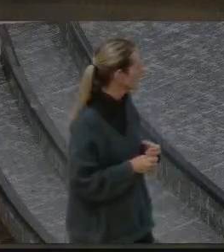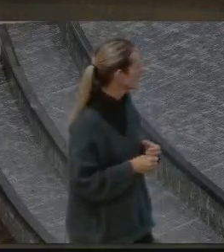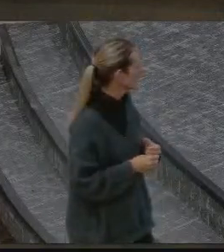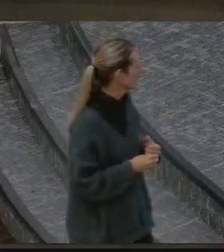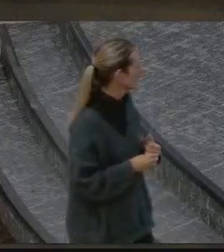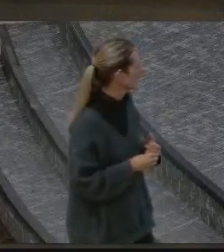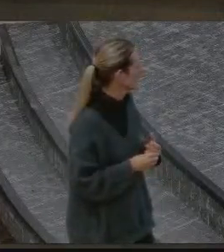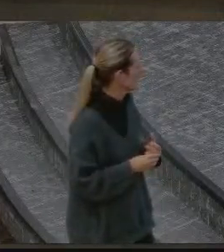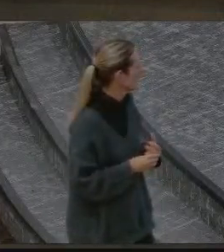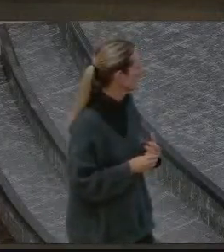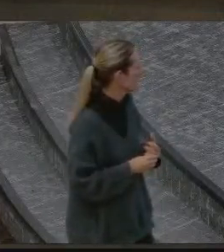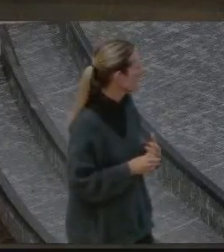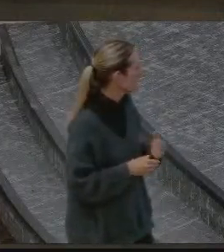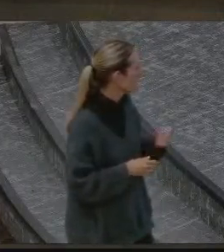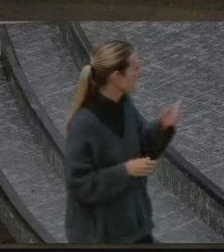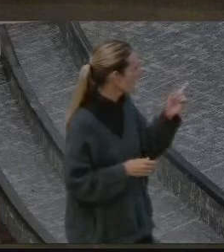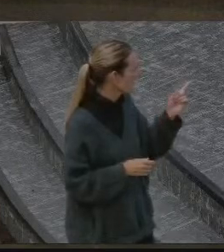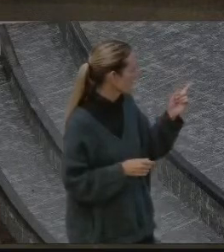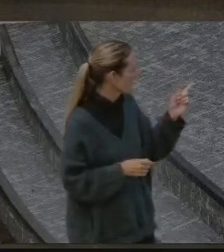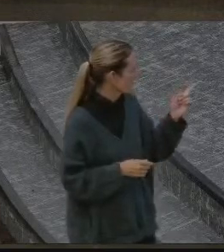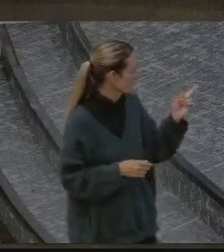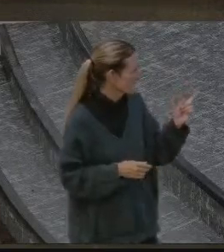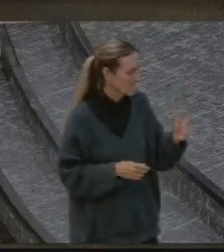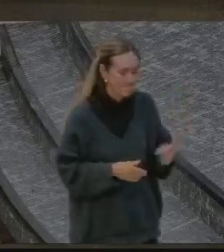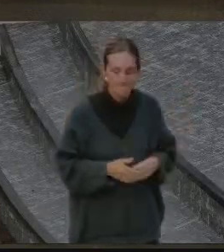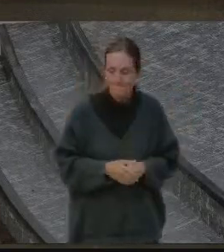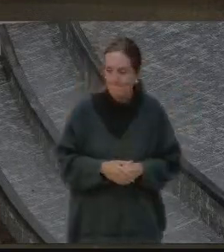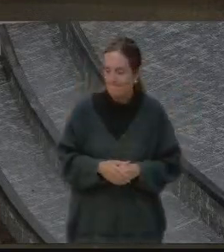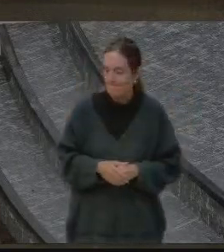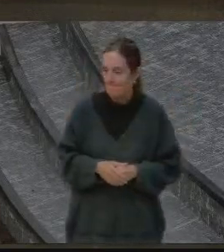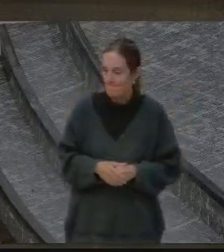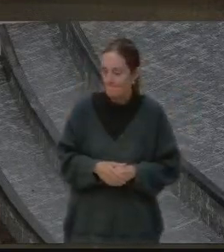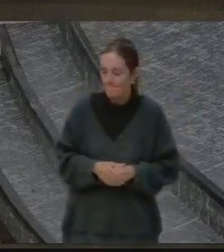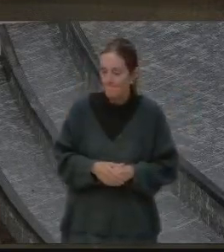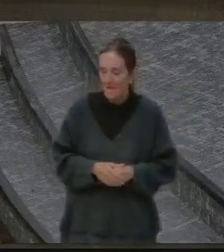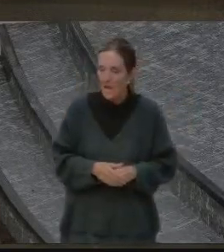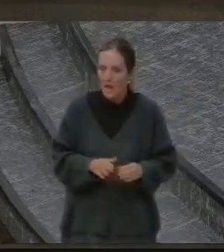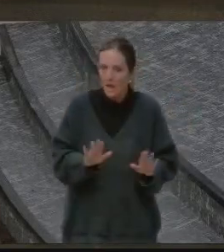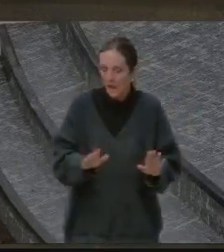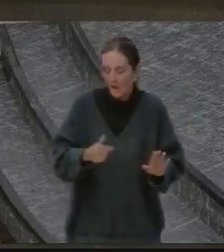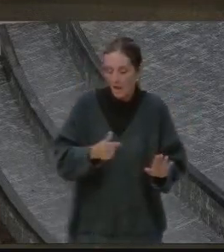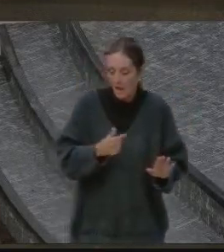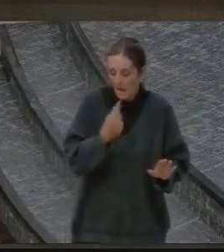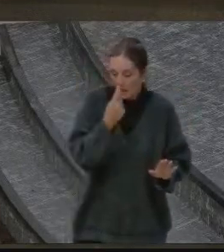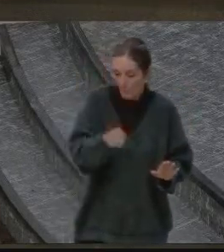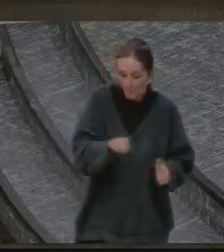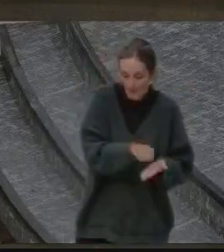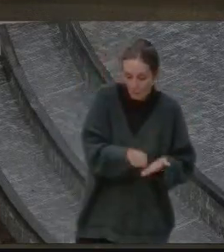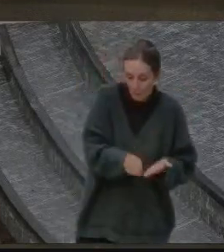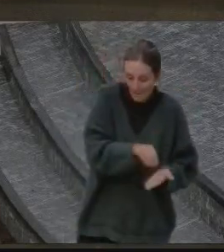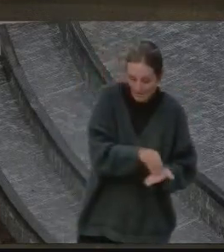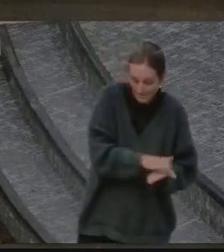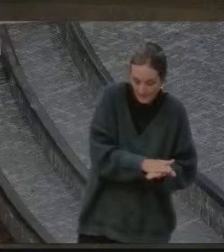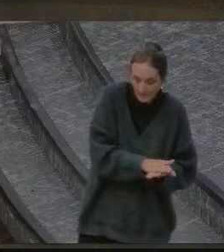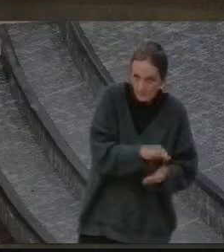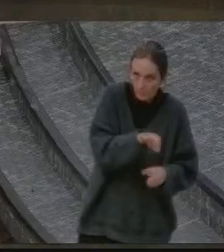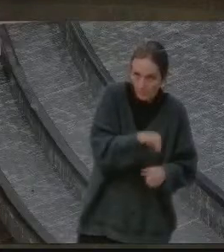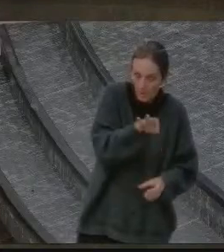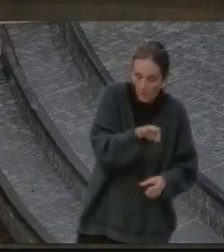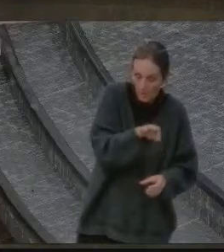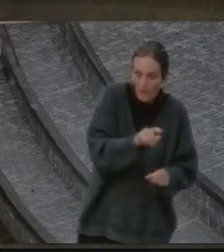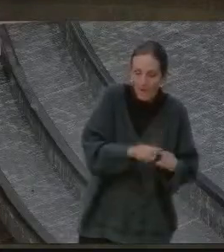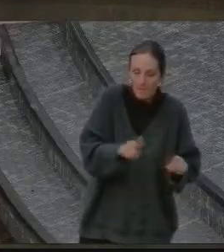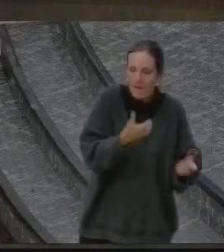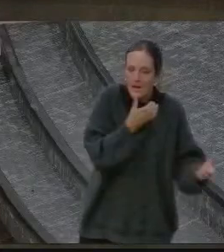I just want anything to bypass the board and let it go to a neutral person. And that's all. And if that